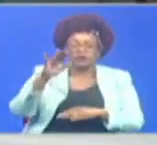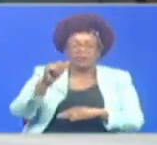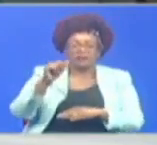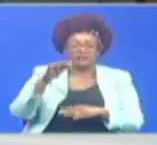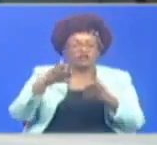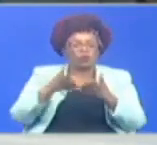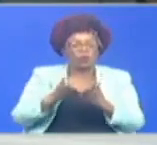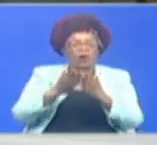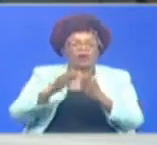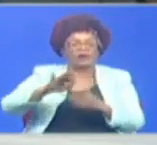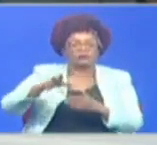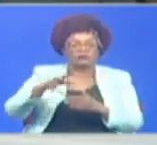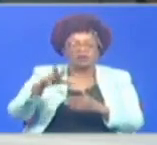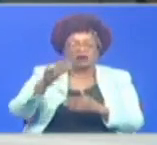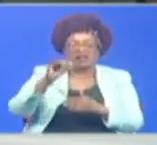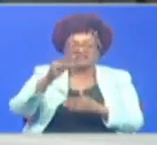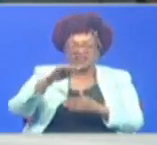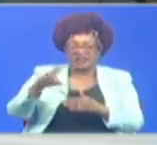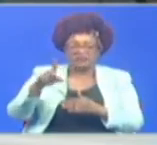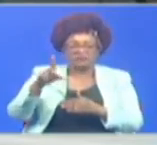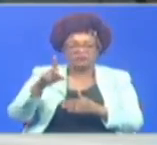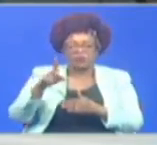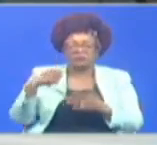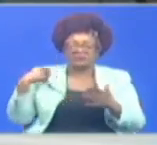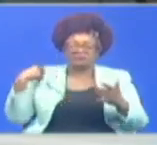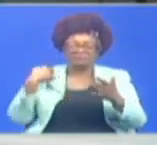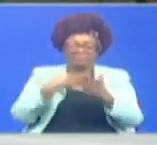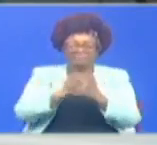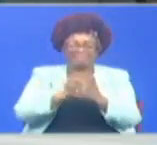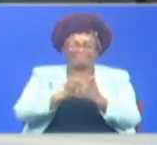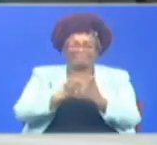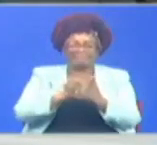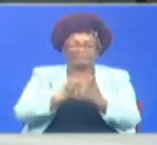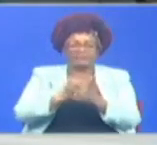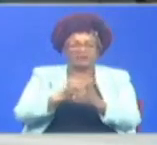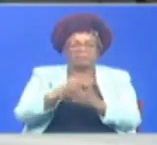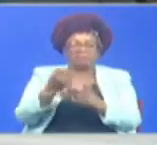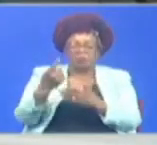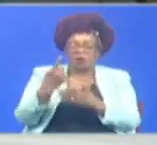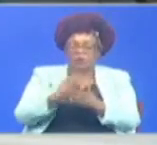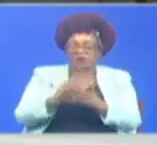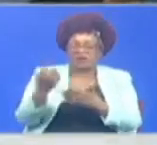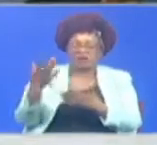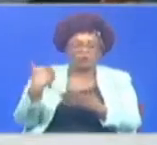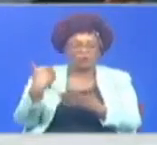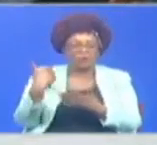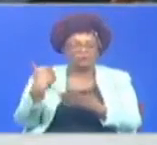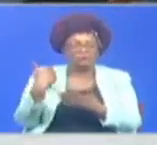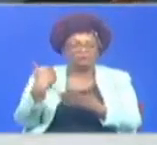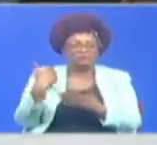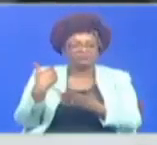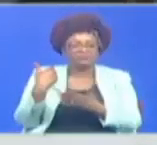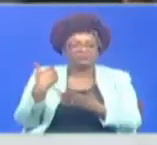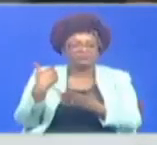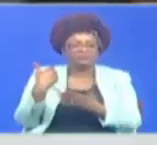County. Raphael was killed in a hit-and-run accident in Nairobi a week ago.